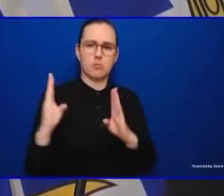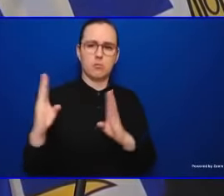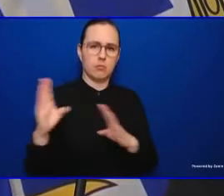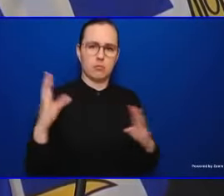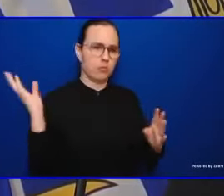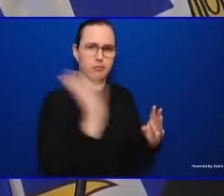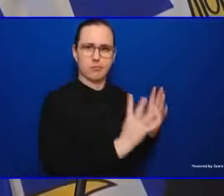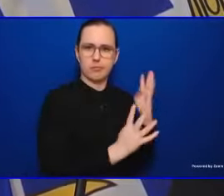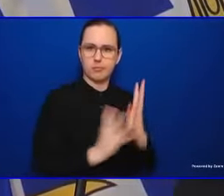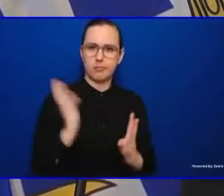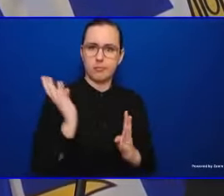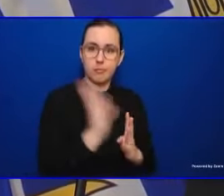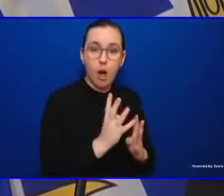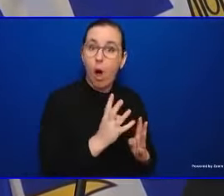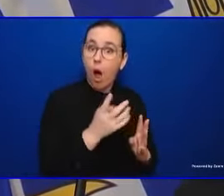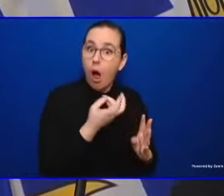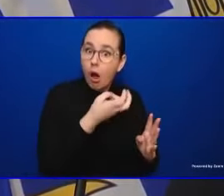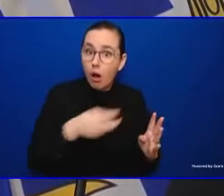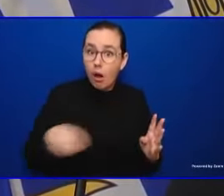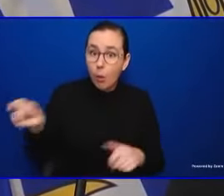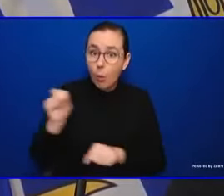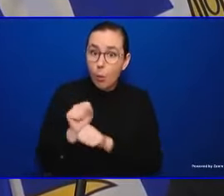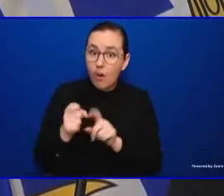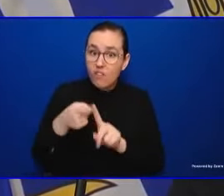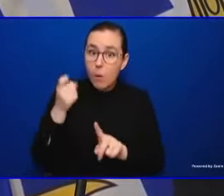things that will work again this time.